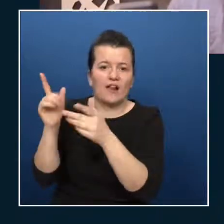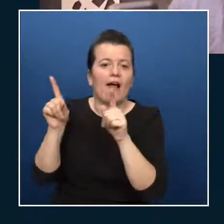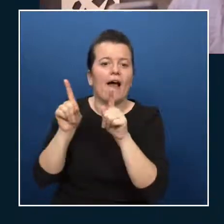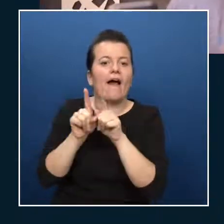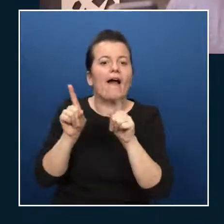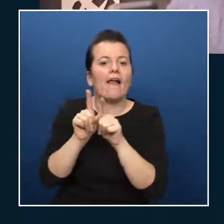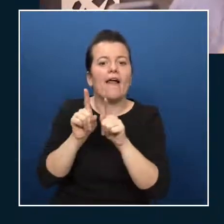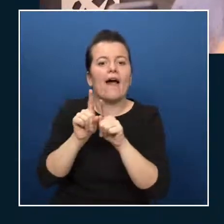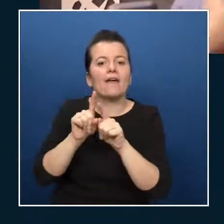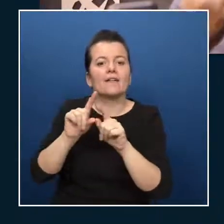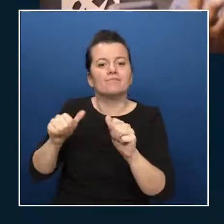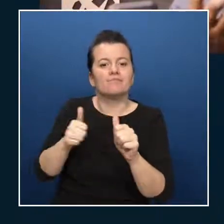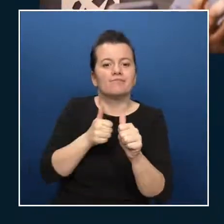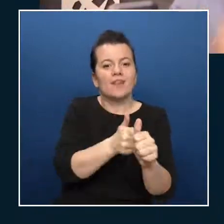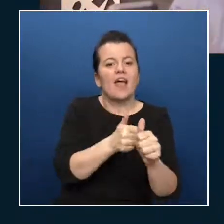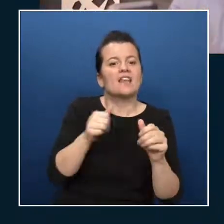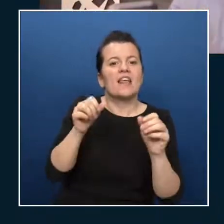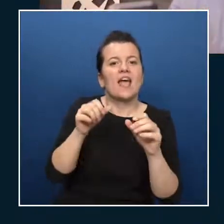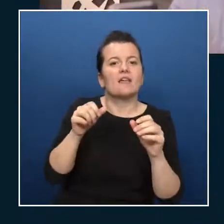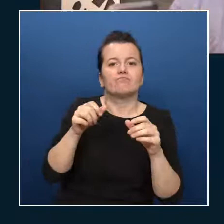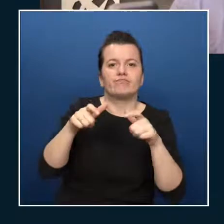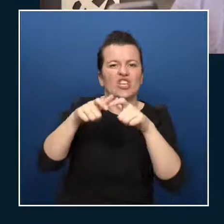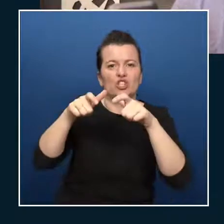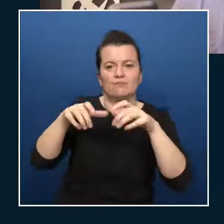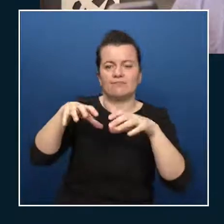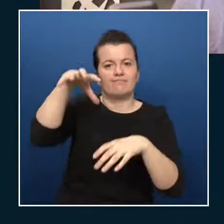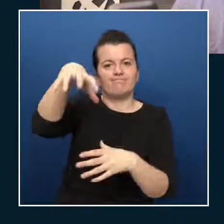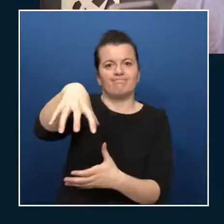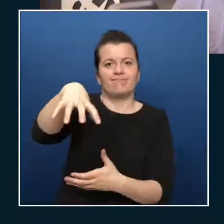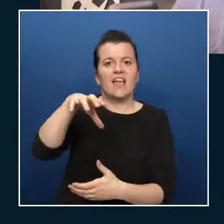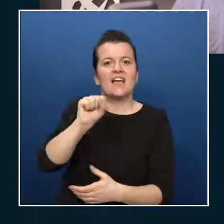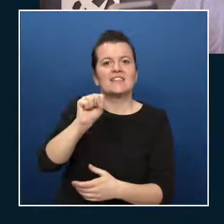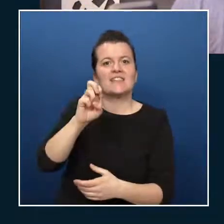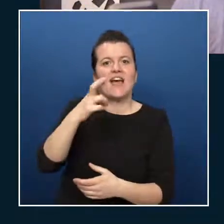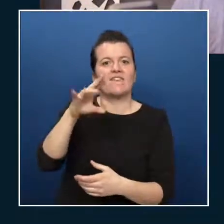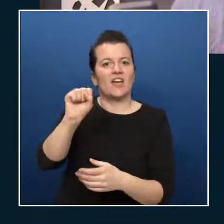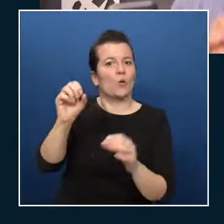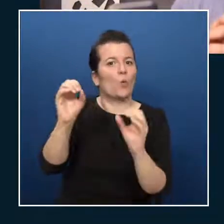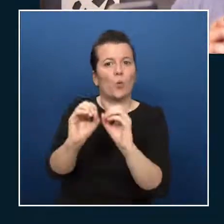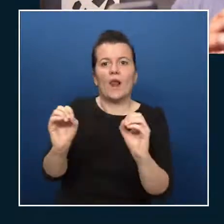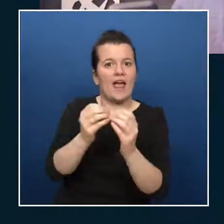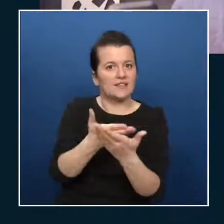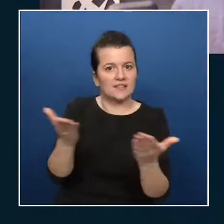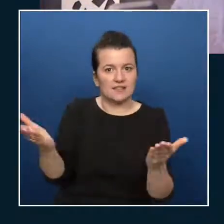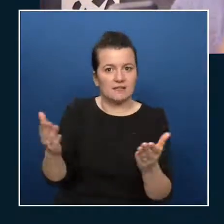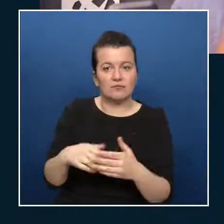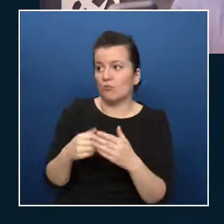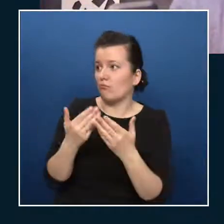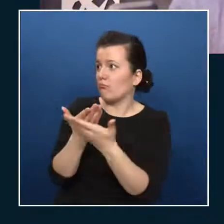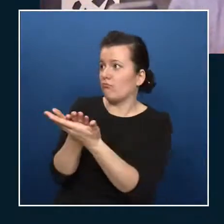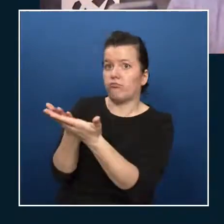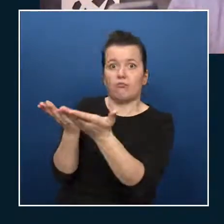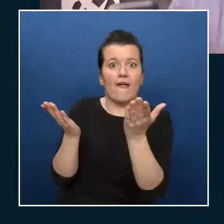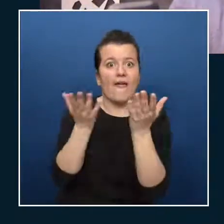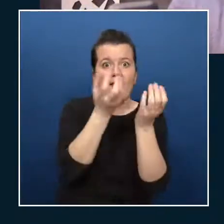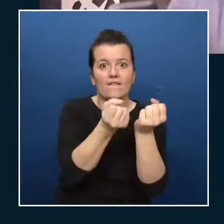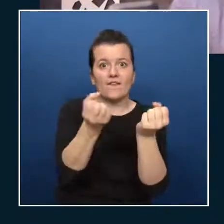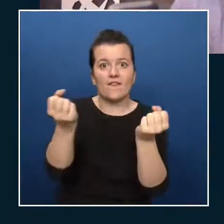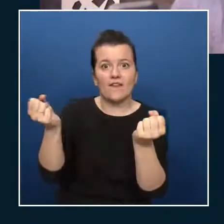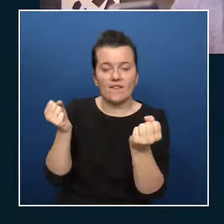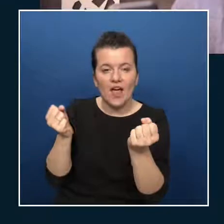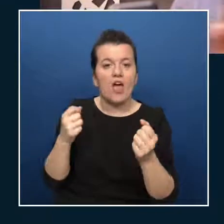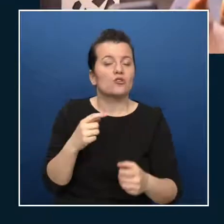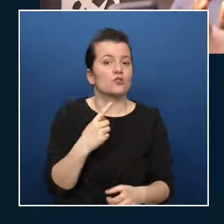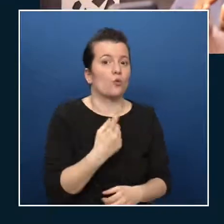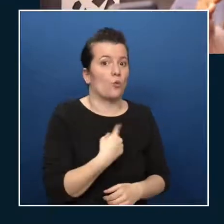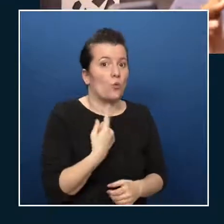are advantages and disadvantages. So Tensei tries to, be the person in the middle that gives you